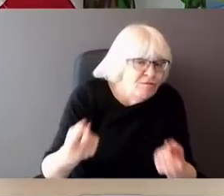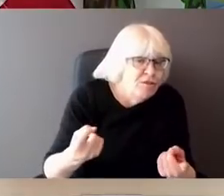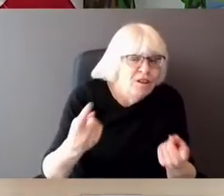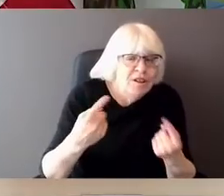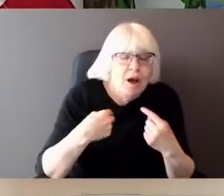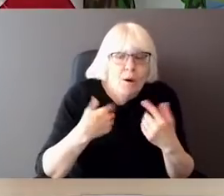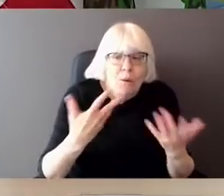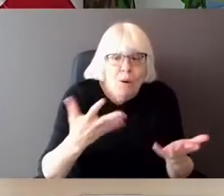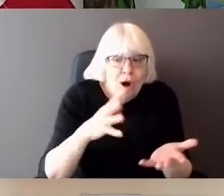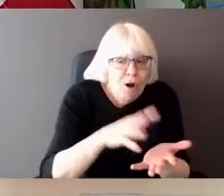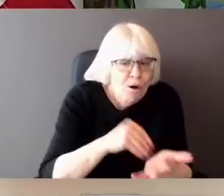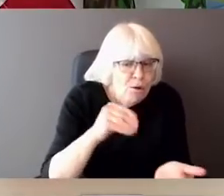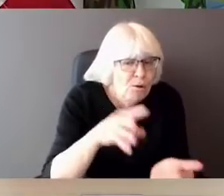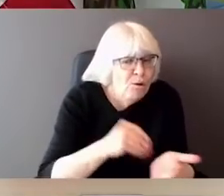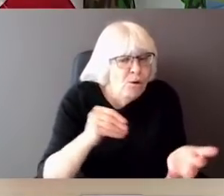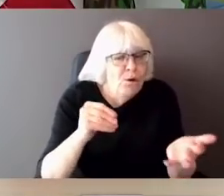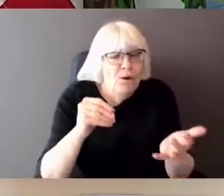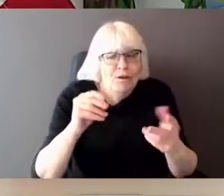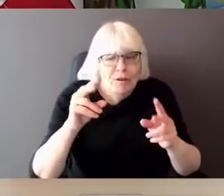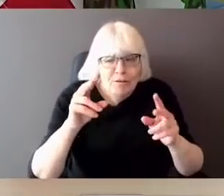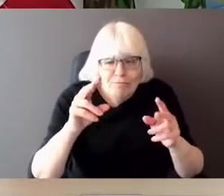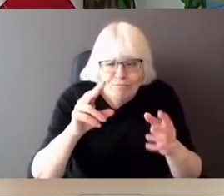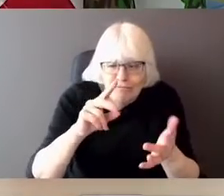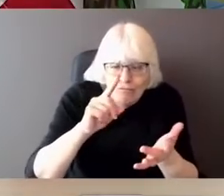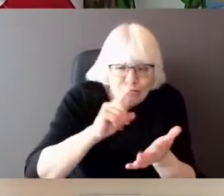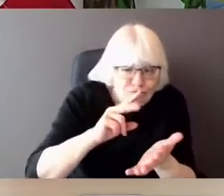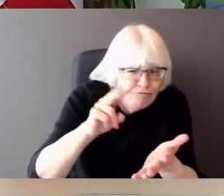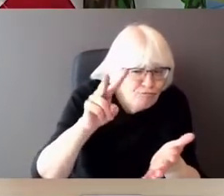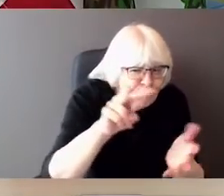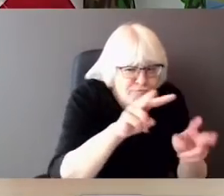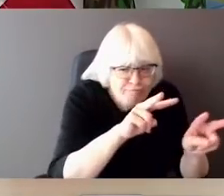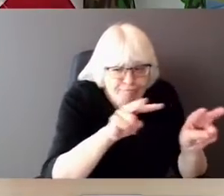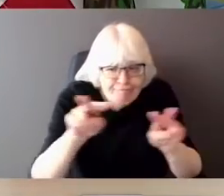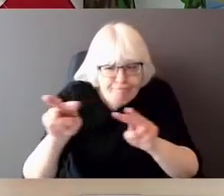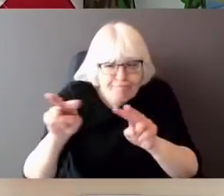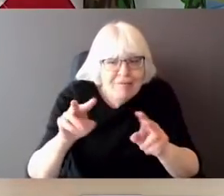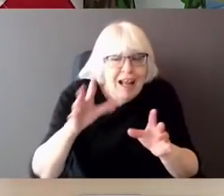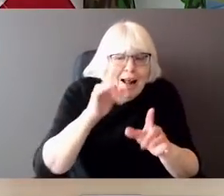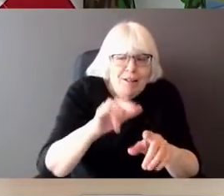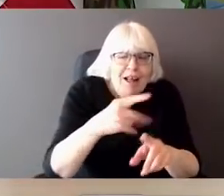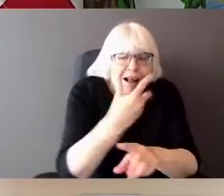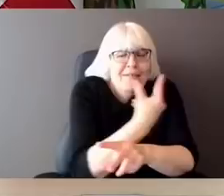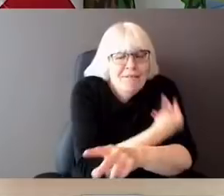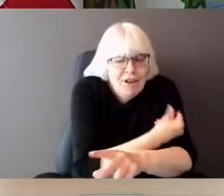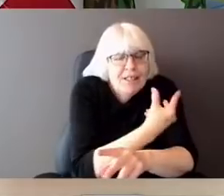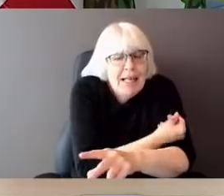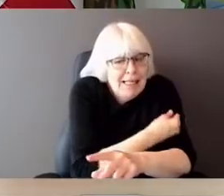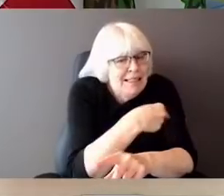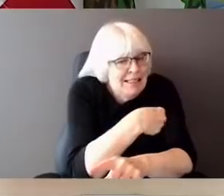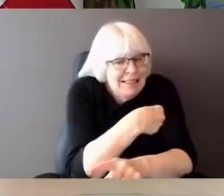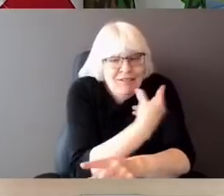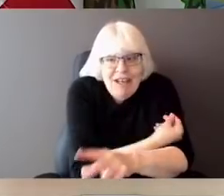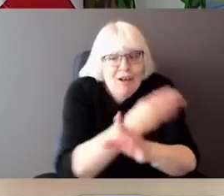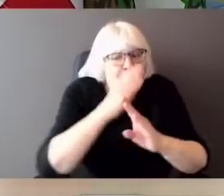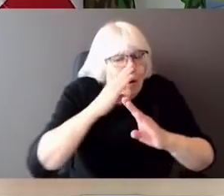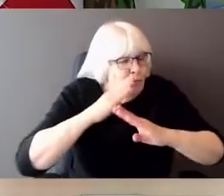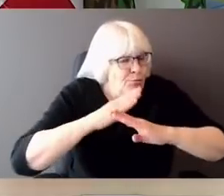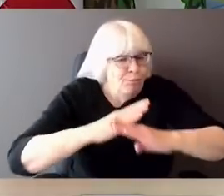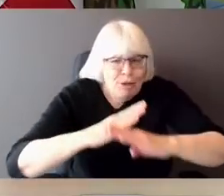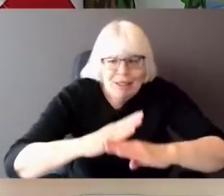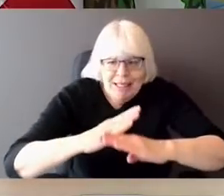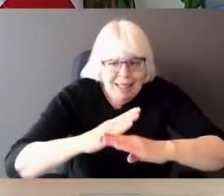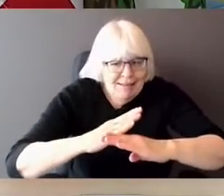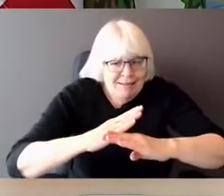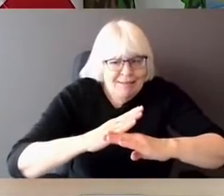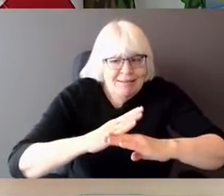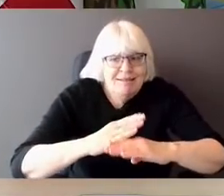the protection afforded by the vaccines as well, and the impacts on vaccine-acquired protection.